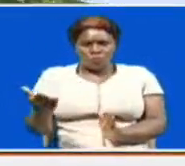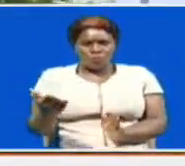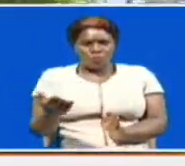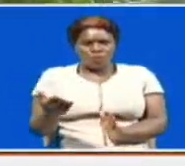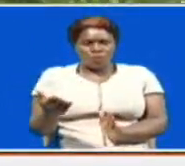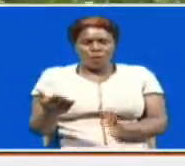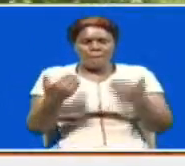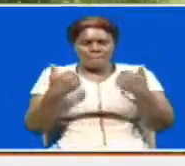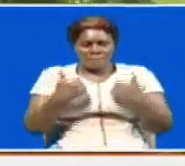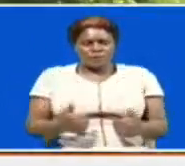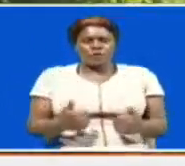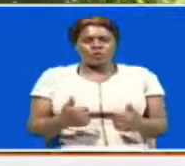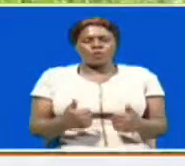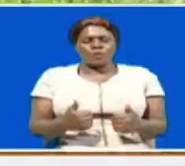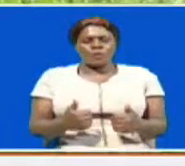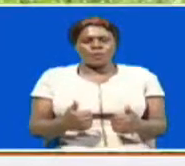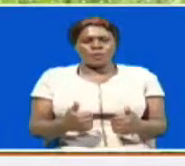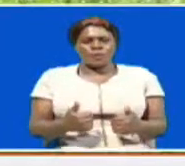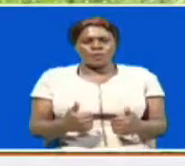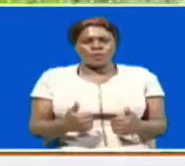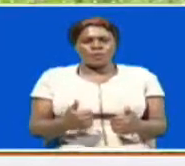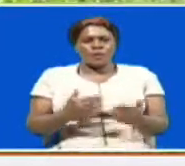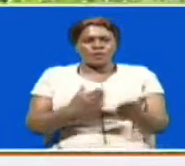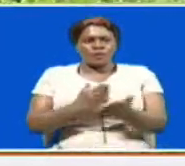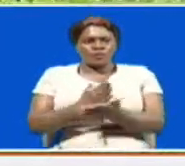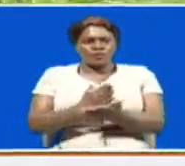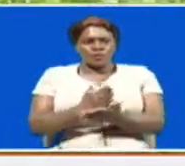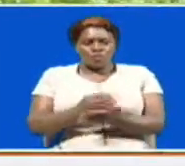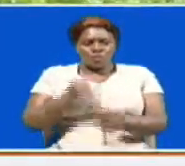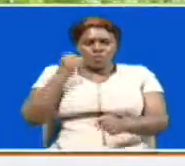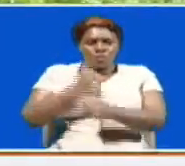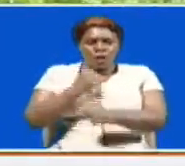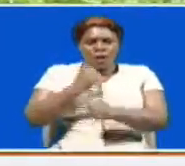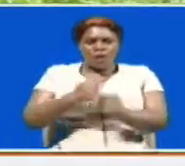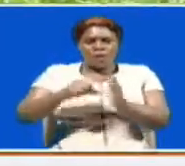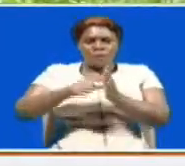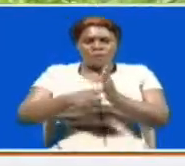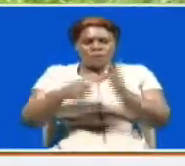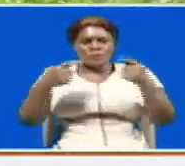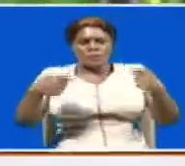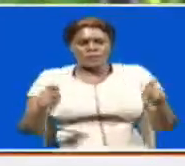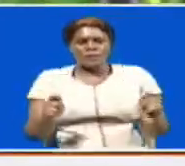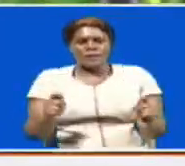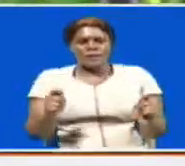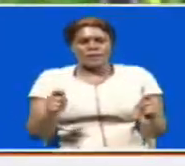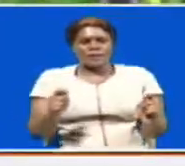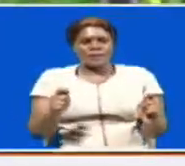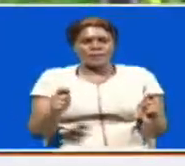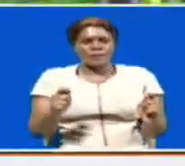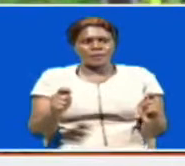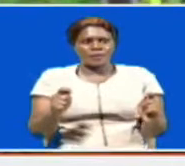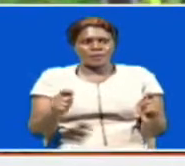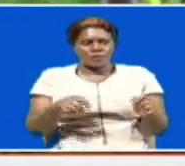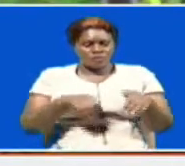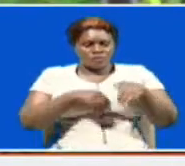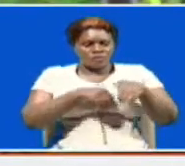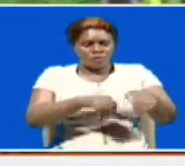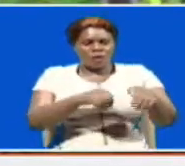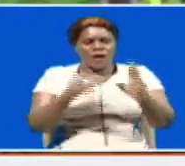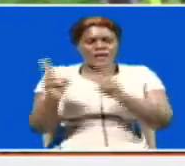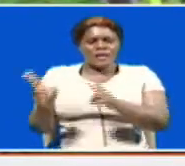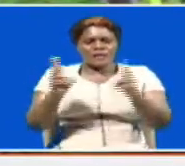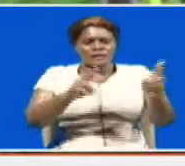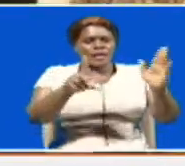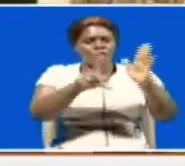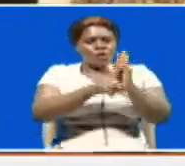possible. Yeah, if you do a little bit of hard work and if you try to stick to the rules of nature and make